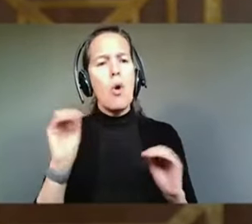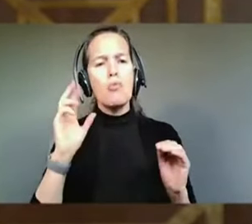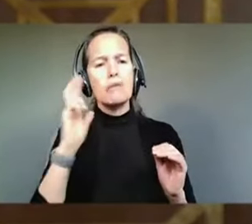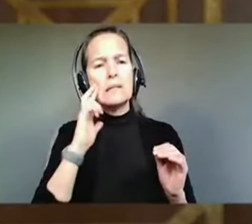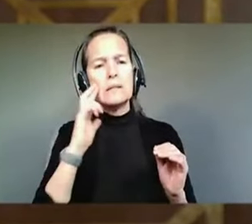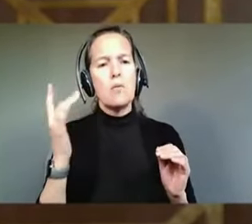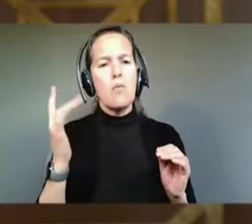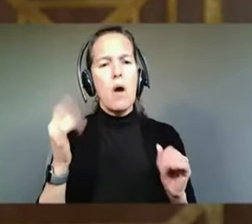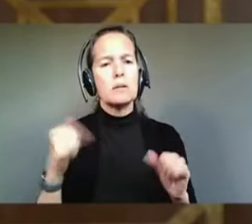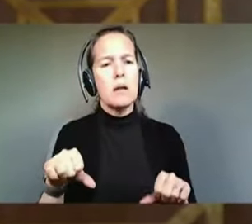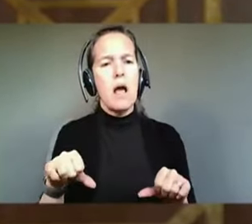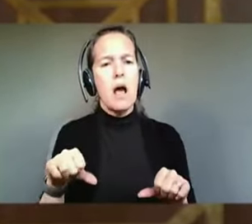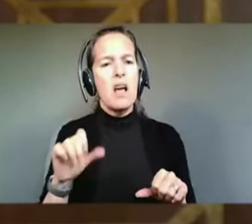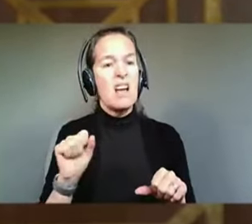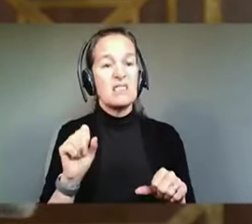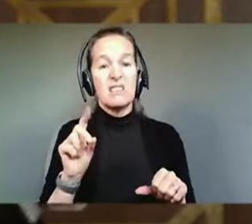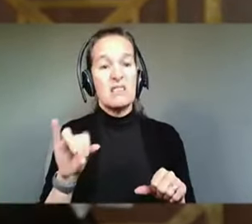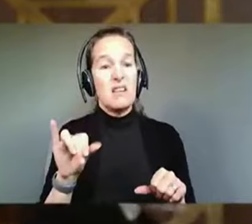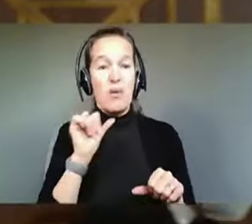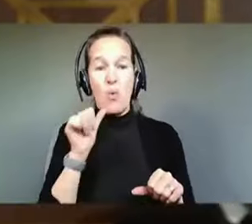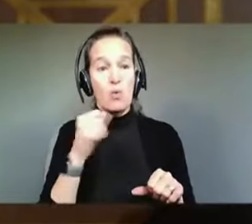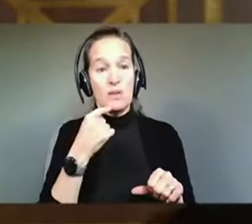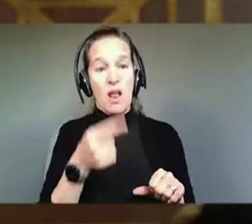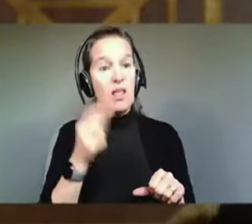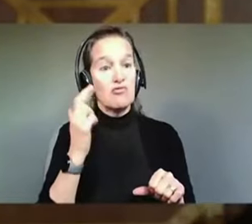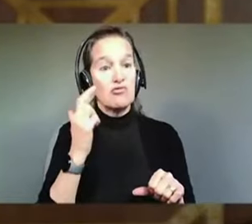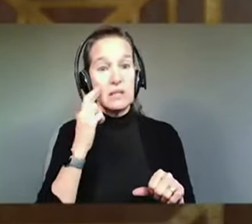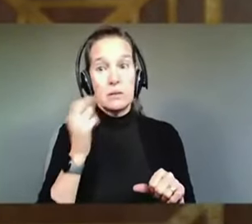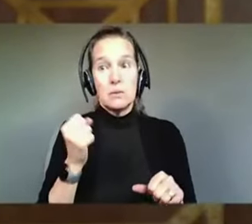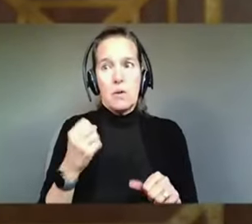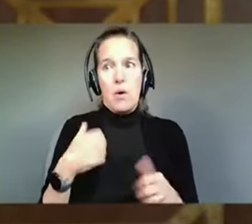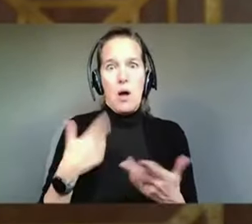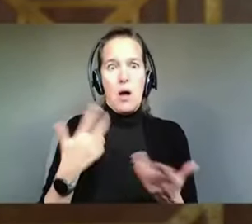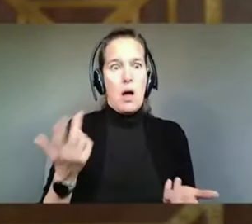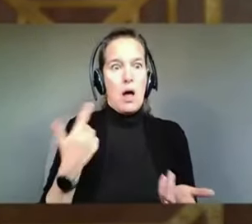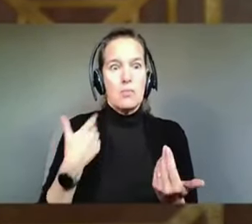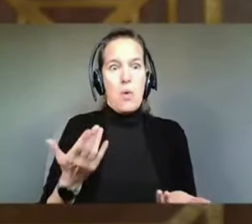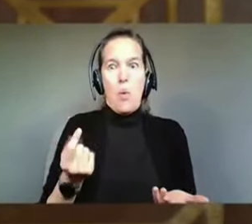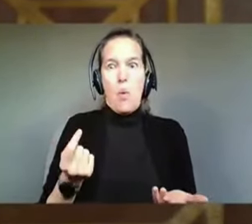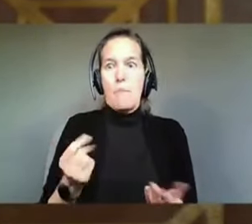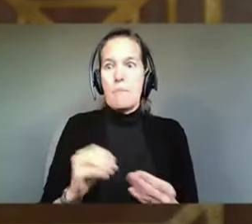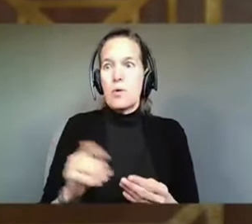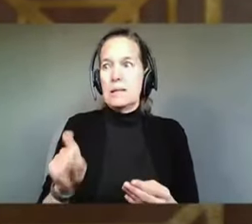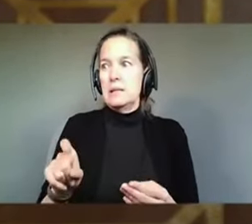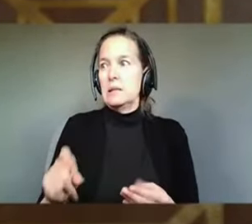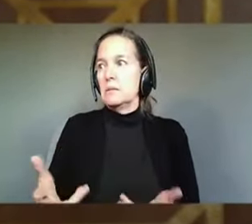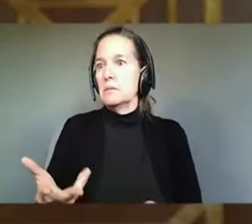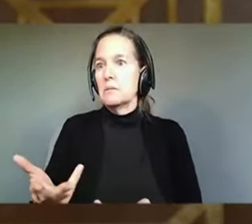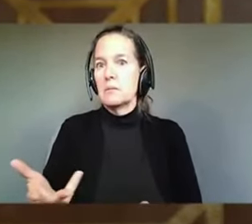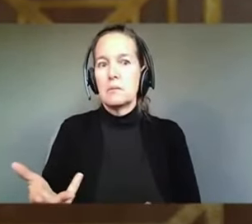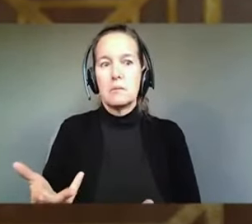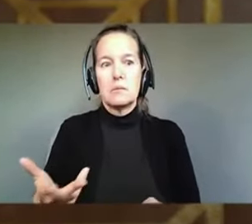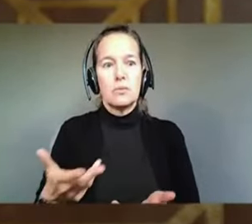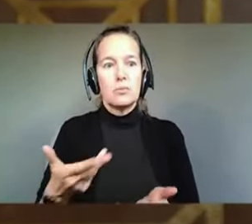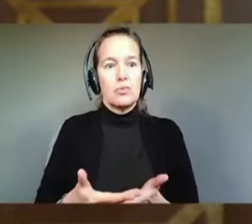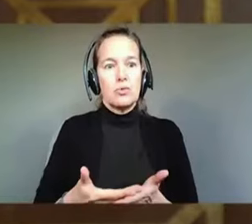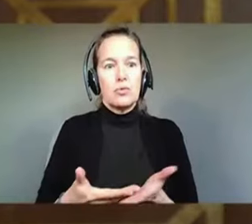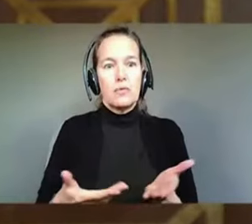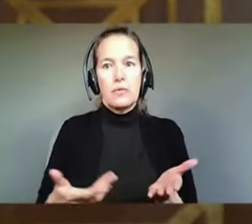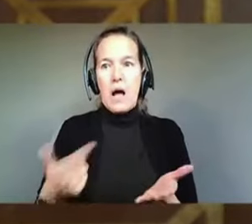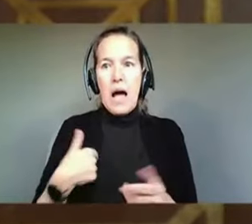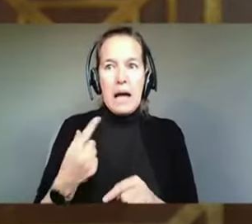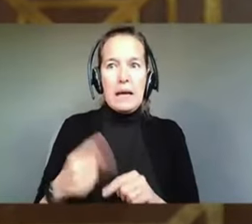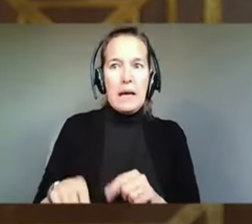denied. So I don't know what it is that they need from me to show that I can't